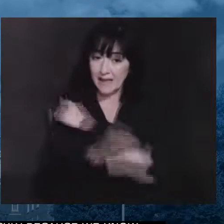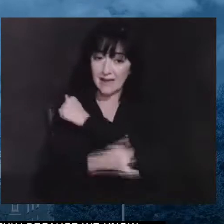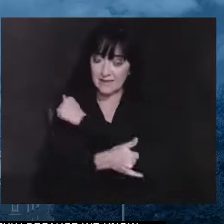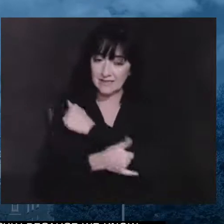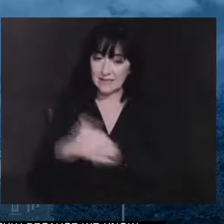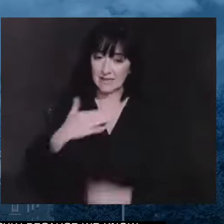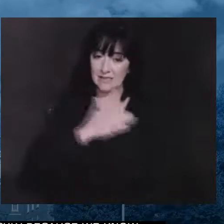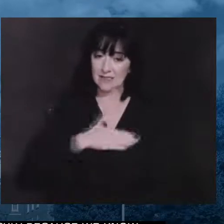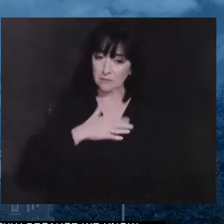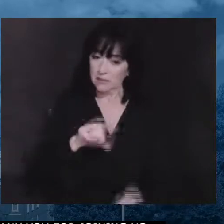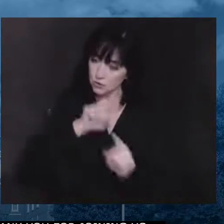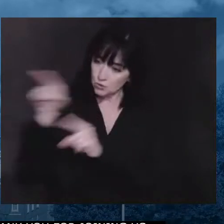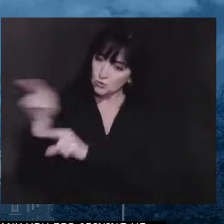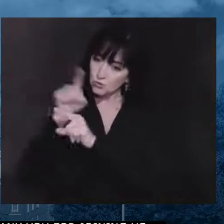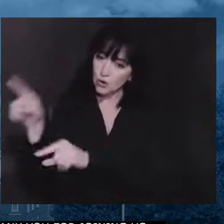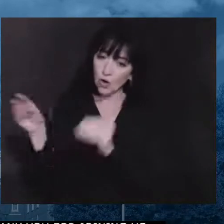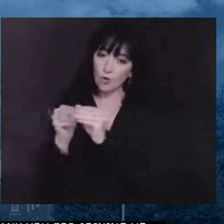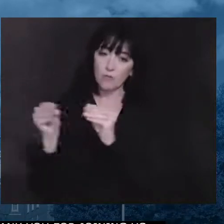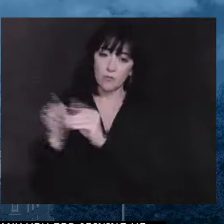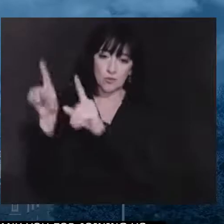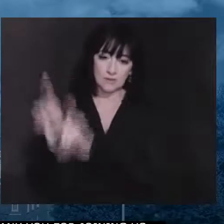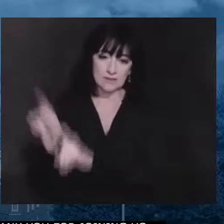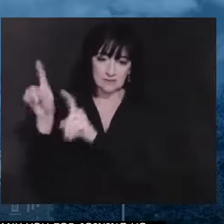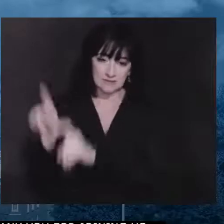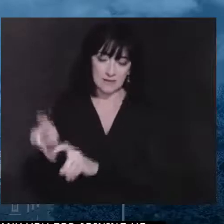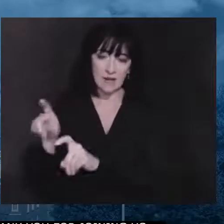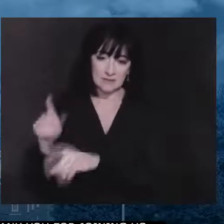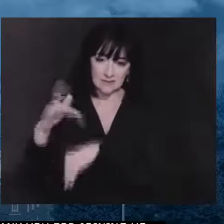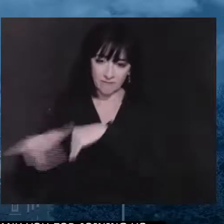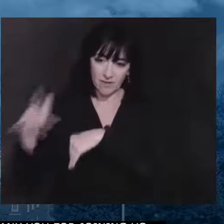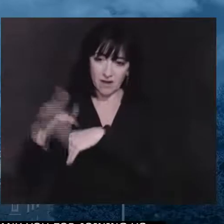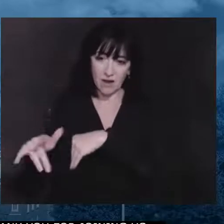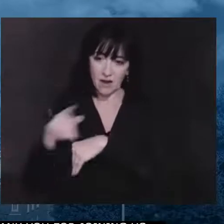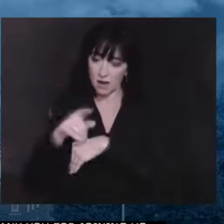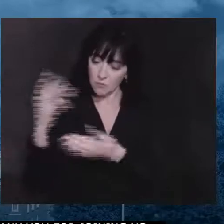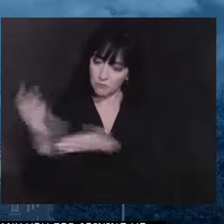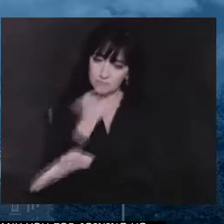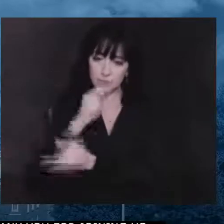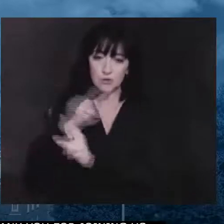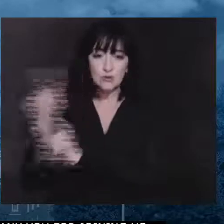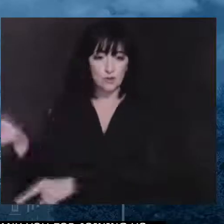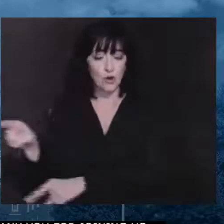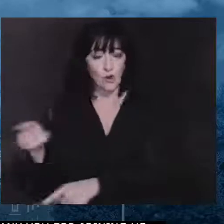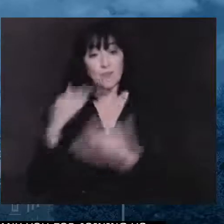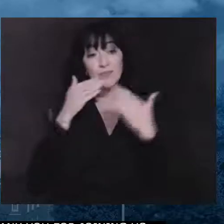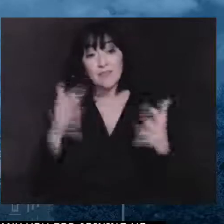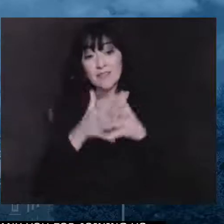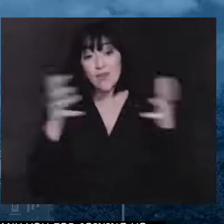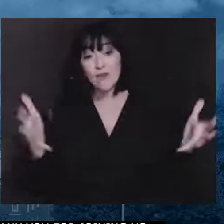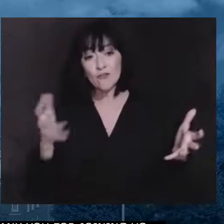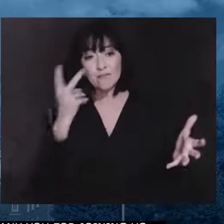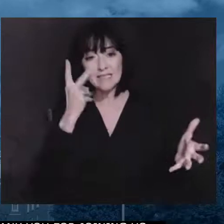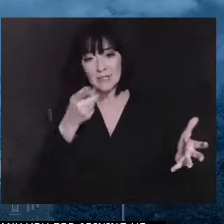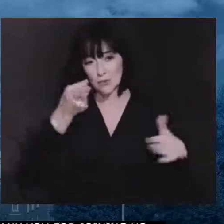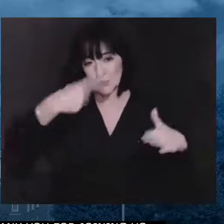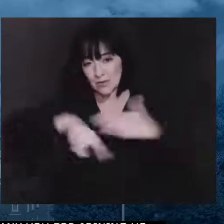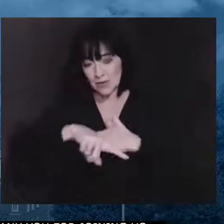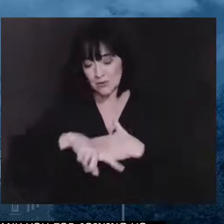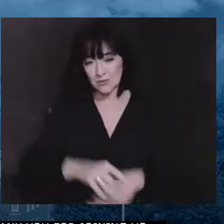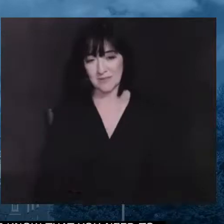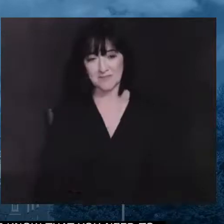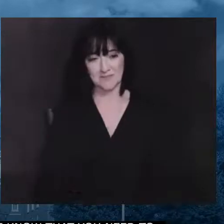yourself of those testing sites that we have this week and in the weeks ahead. Thanks very much. We look forward to seeing you next week.